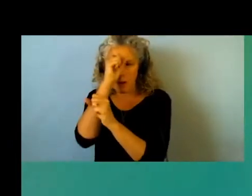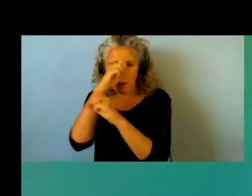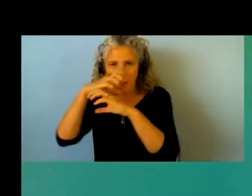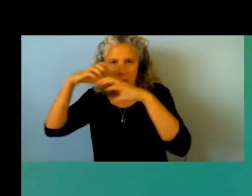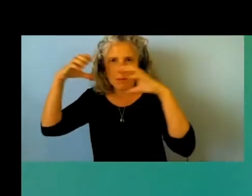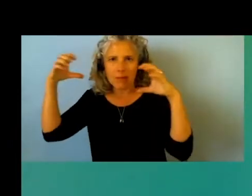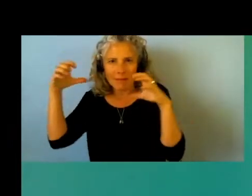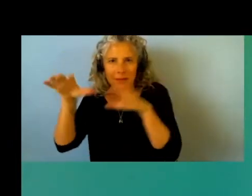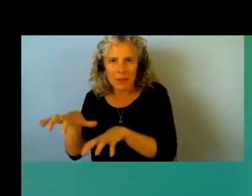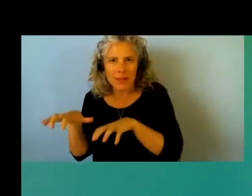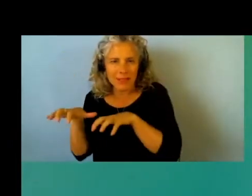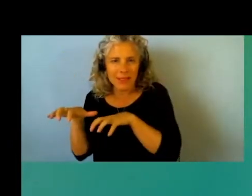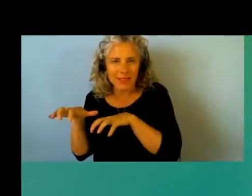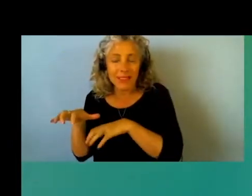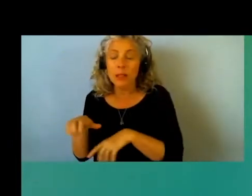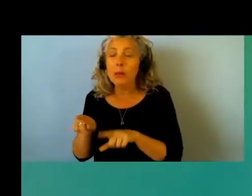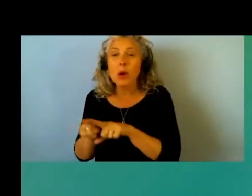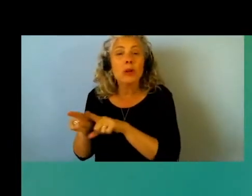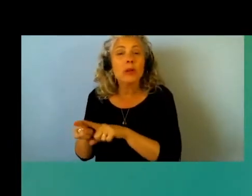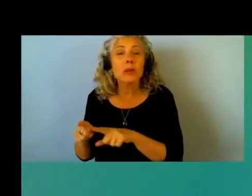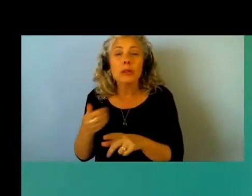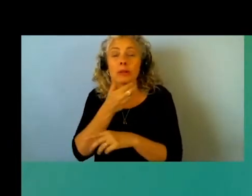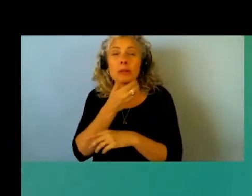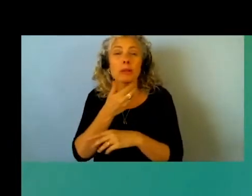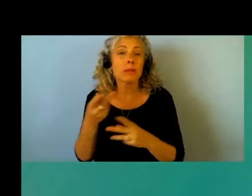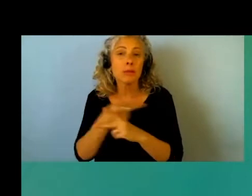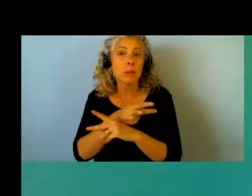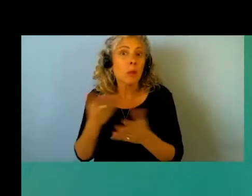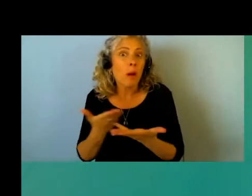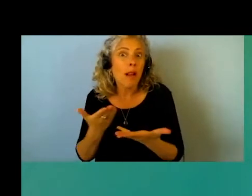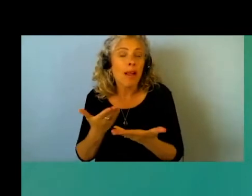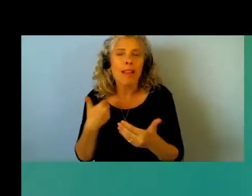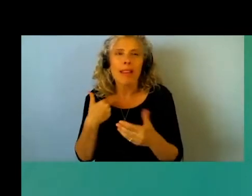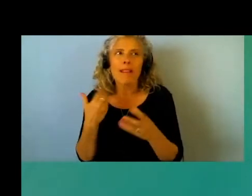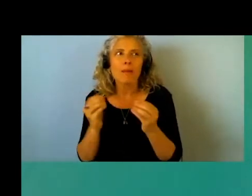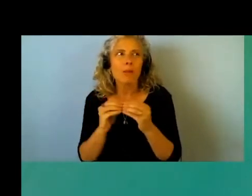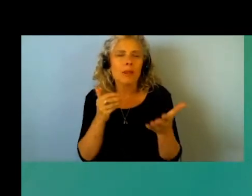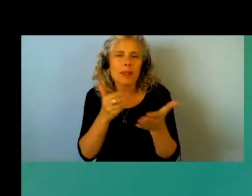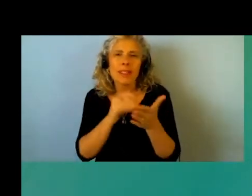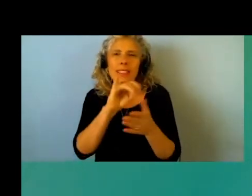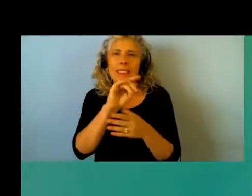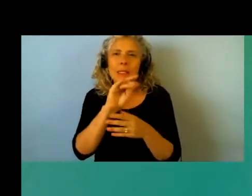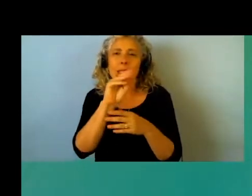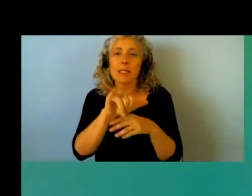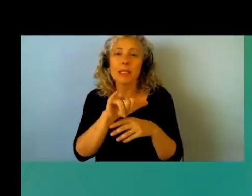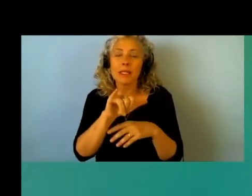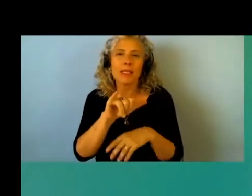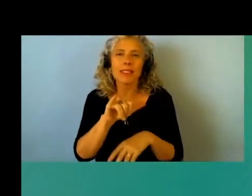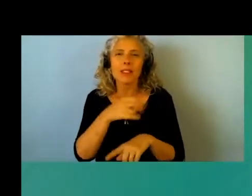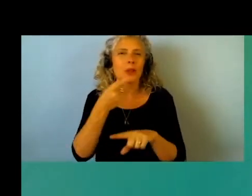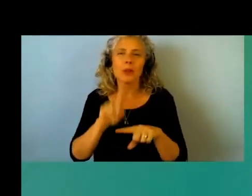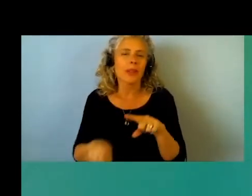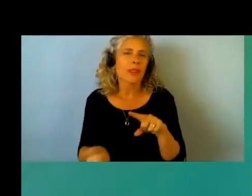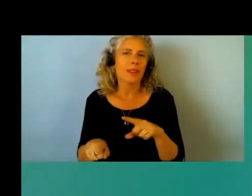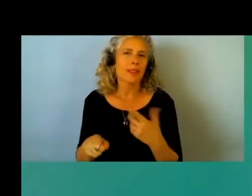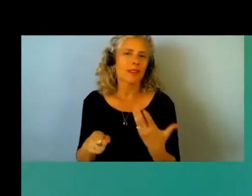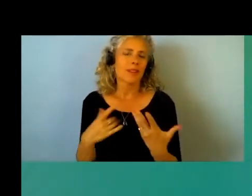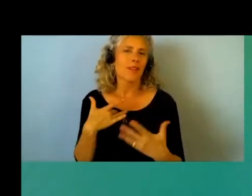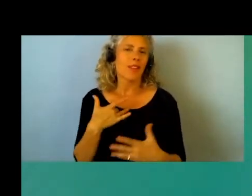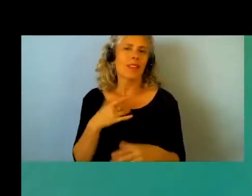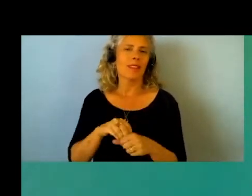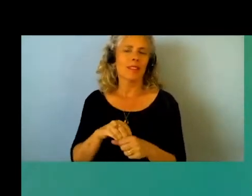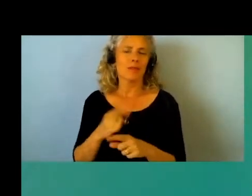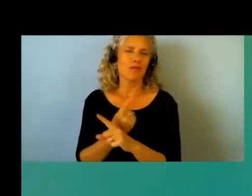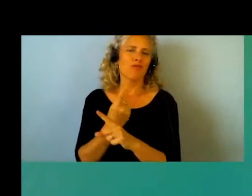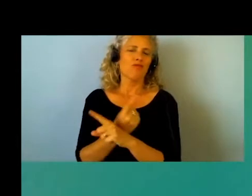the audience, they can also achieve an intimacy that would be harder to access in a traditional theater space. In